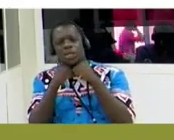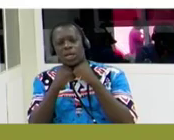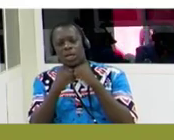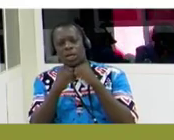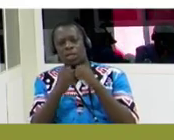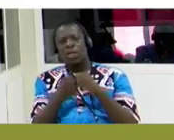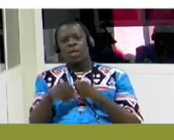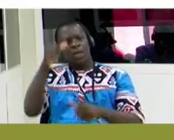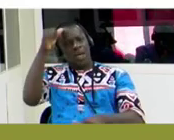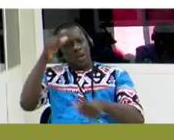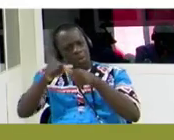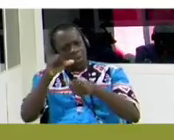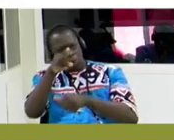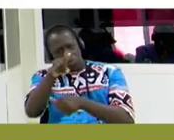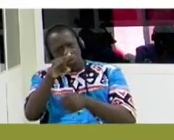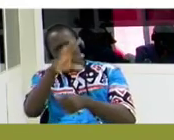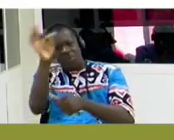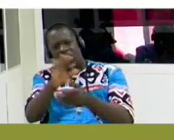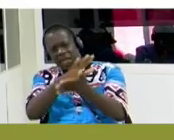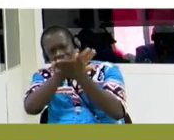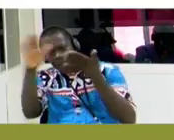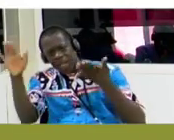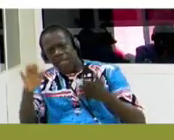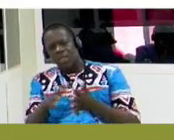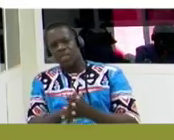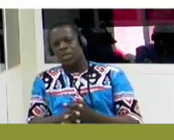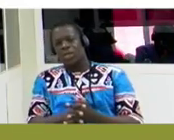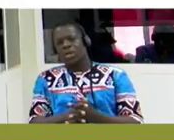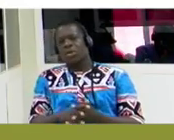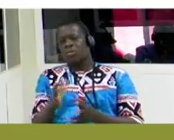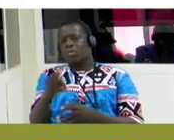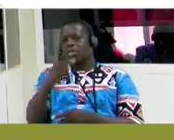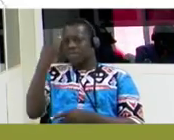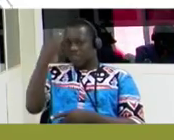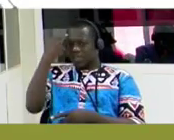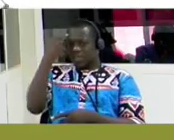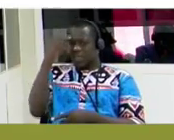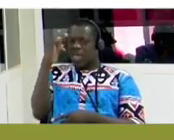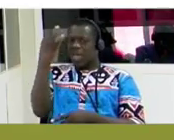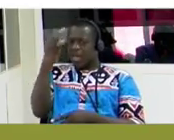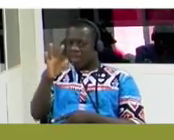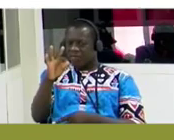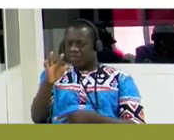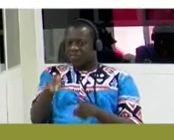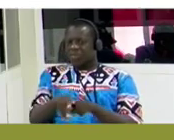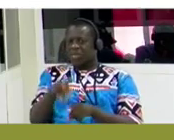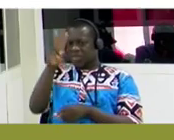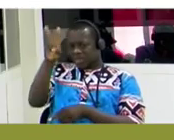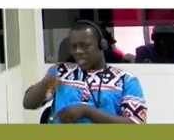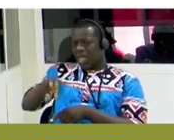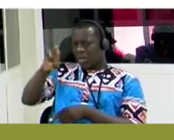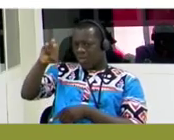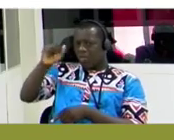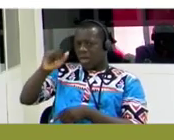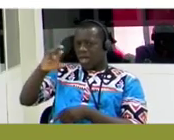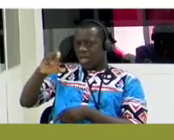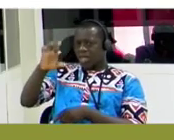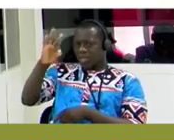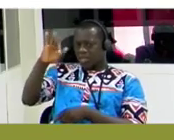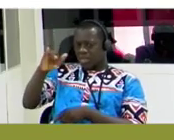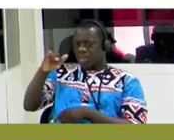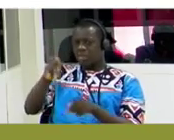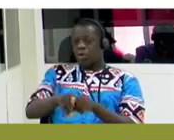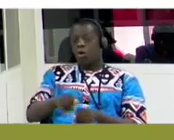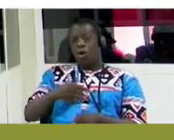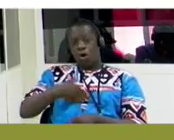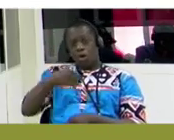he sees Martin, he will think that I will be there. But honest to Muhammad, my living by Allah, I went there